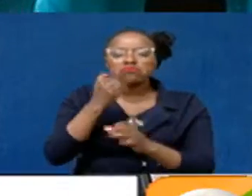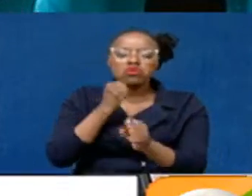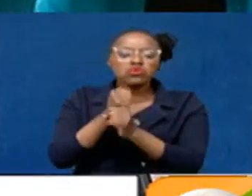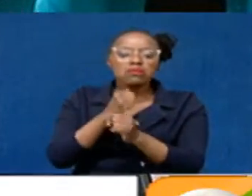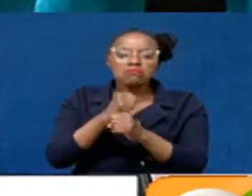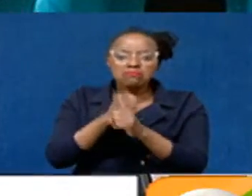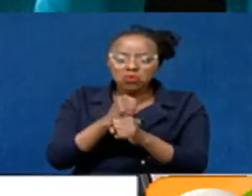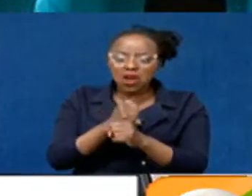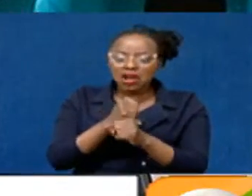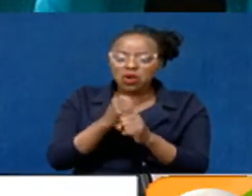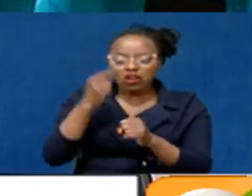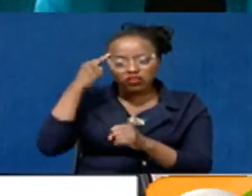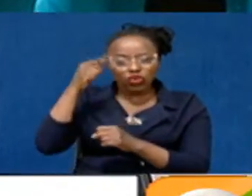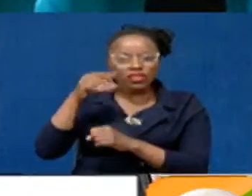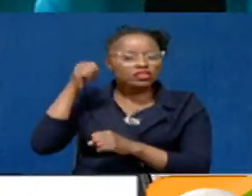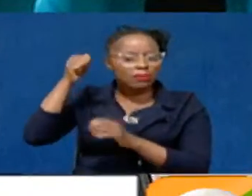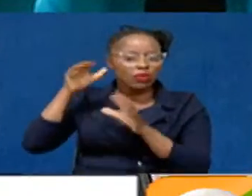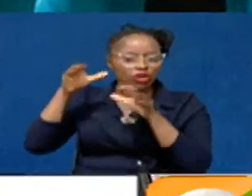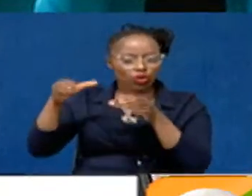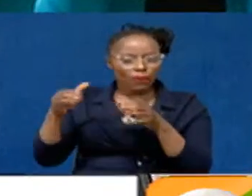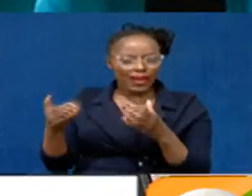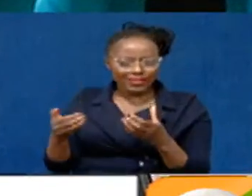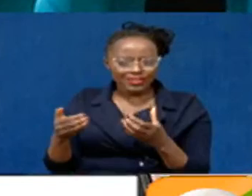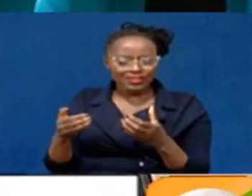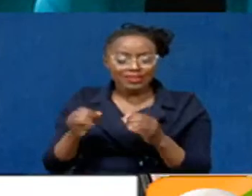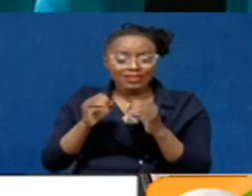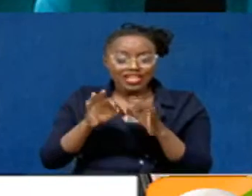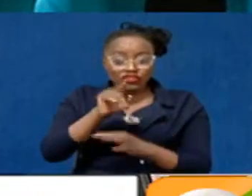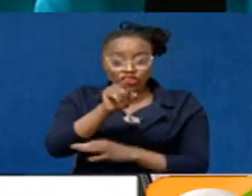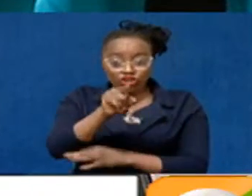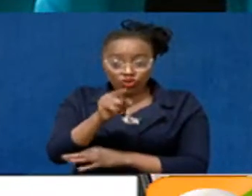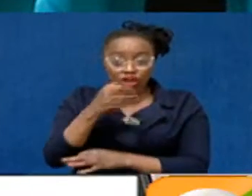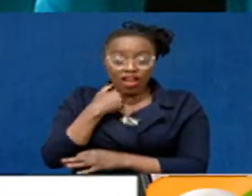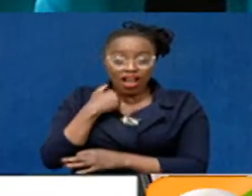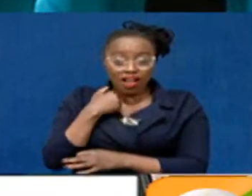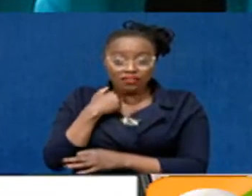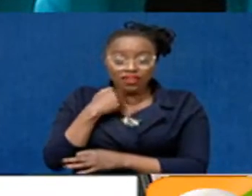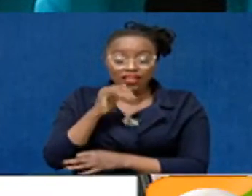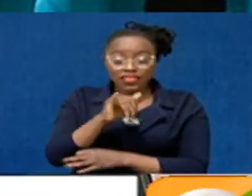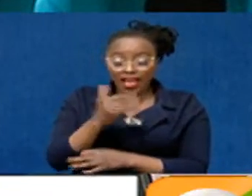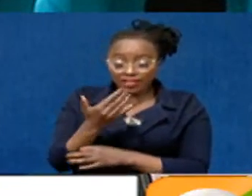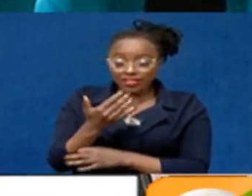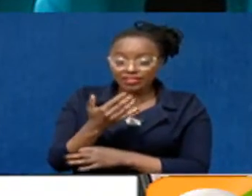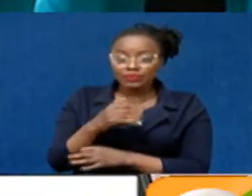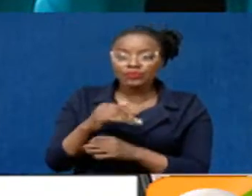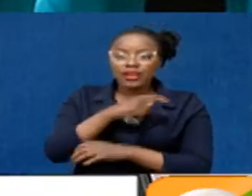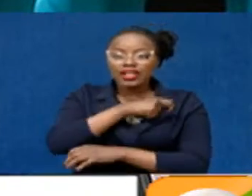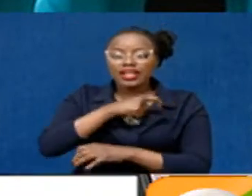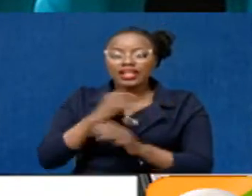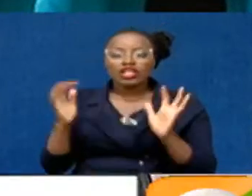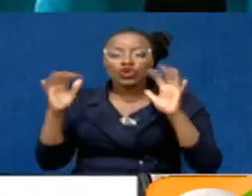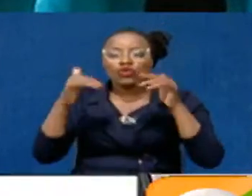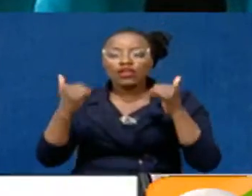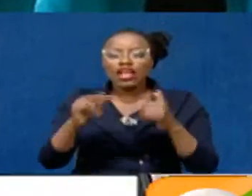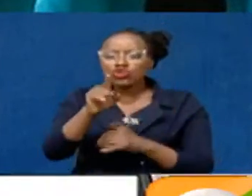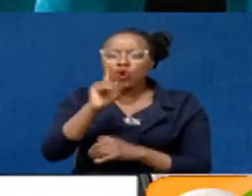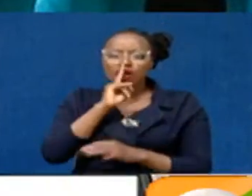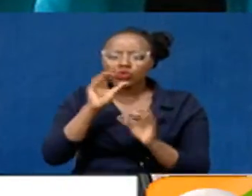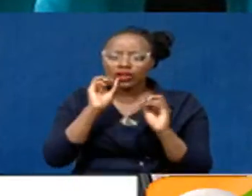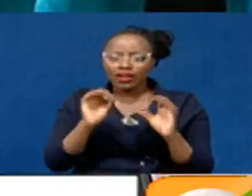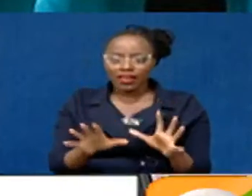far, and all that. So if you hold that delegates conference right now and you're not